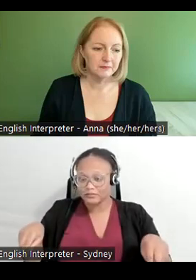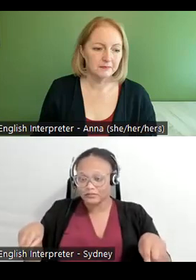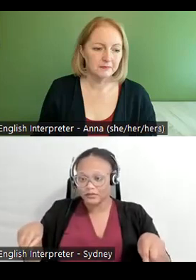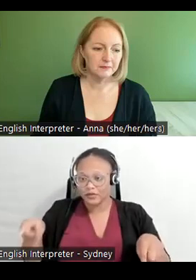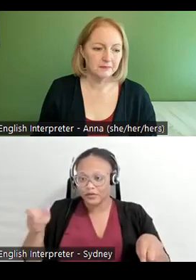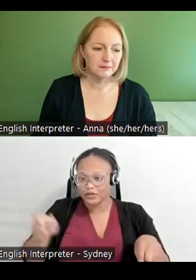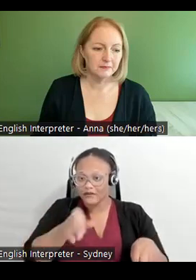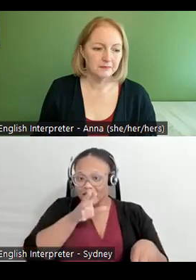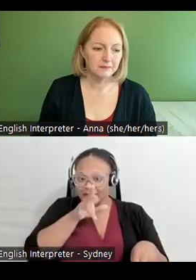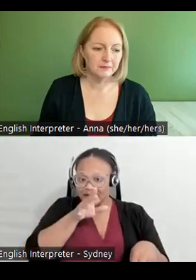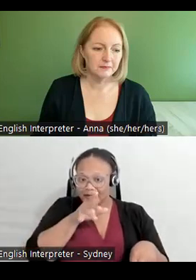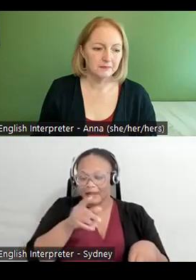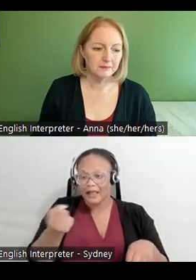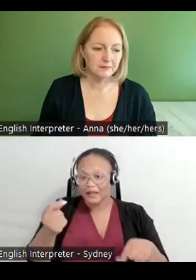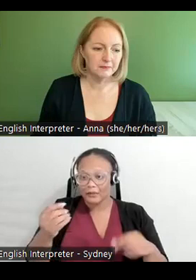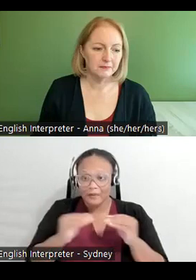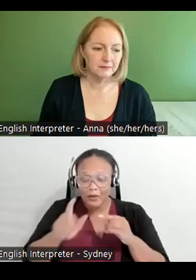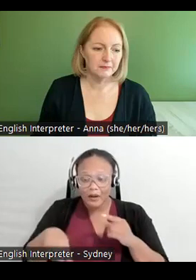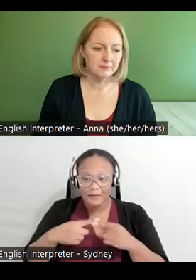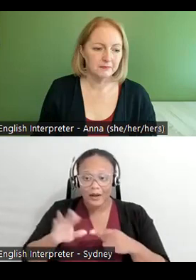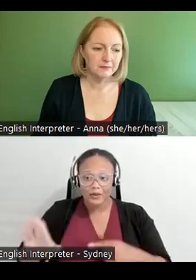go further on your question?